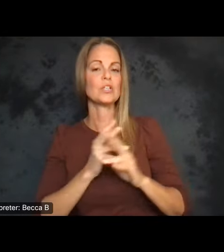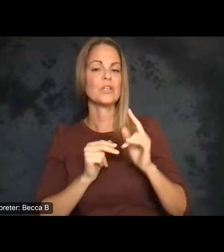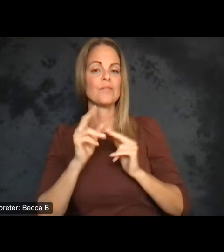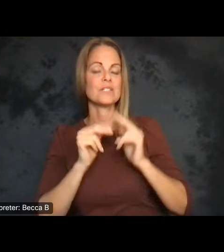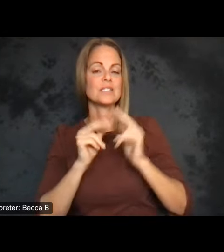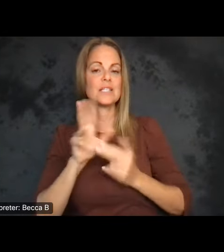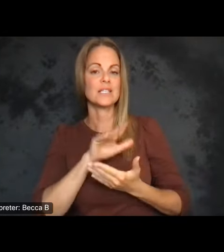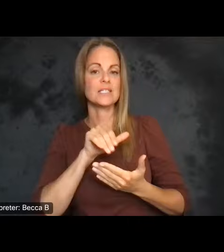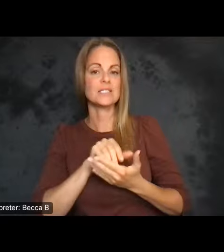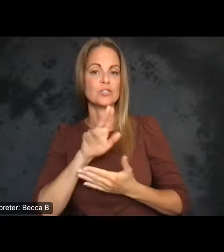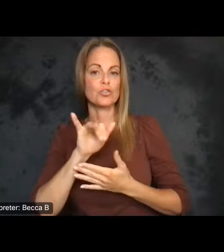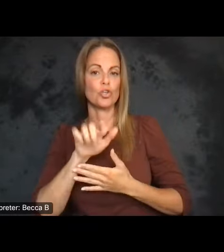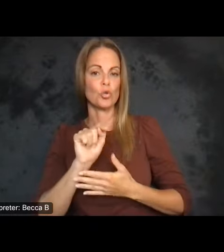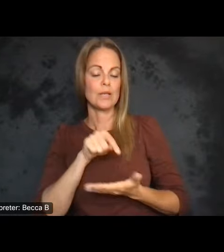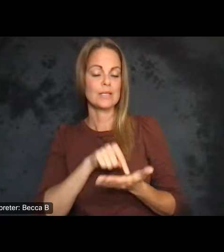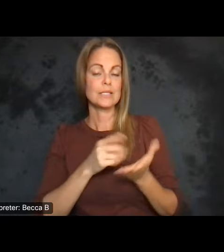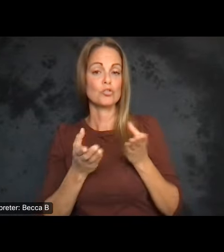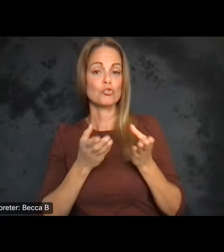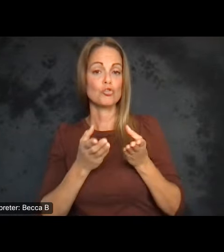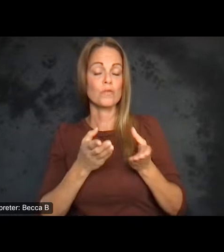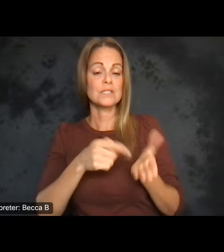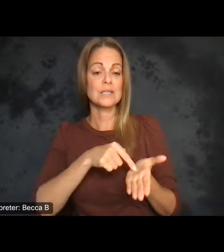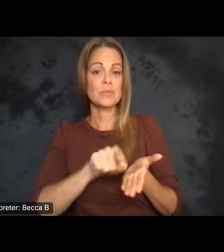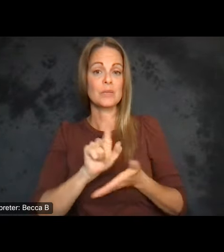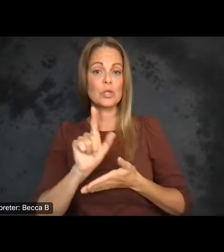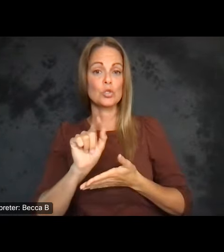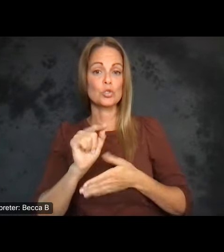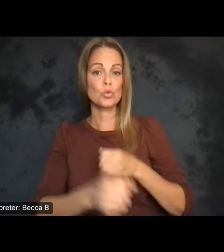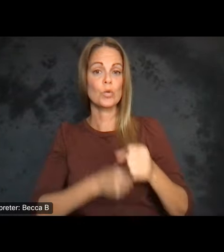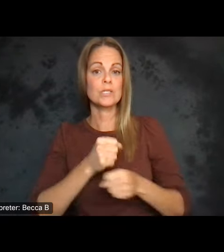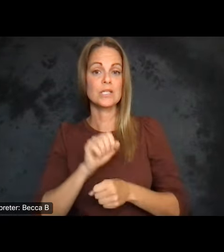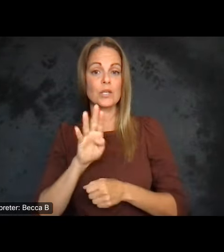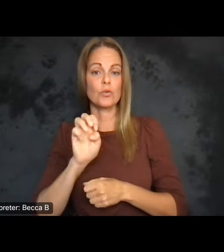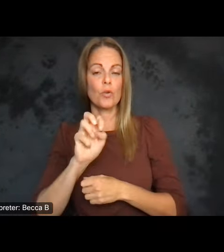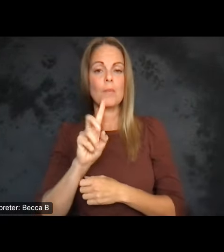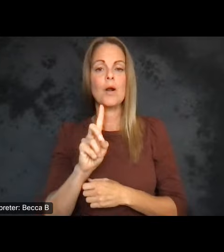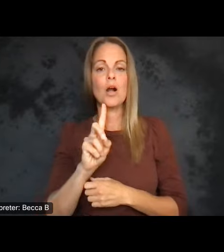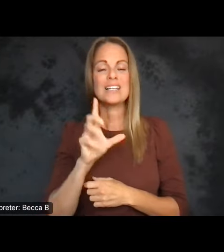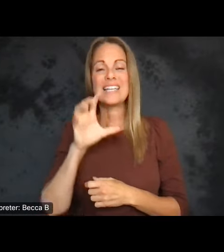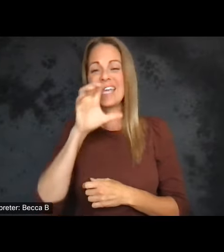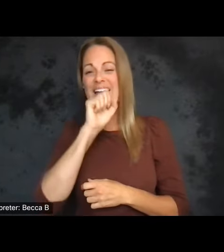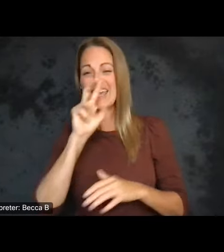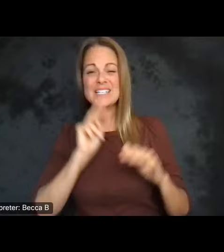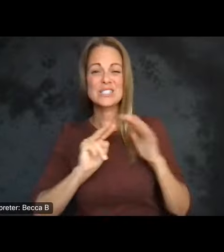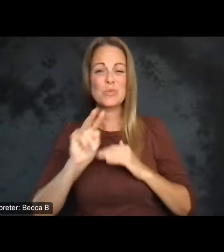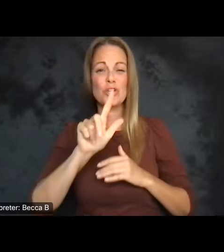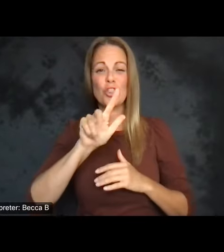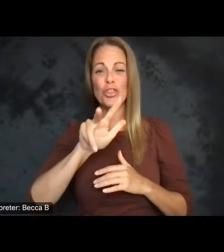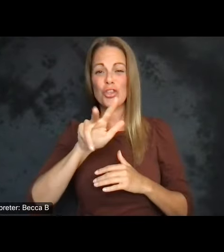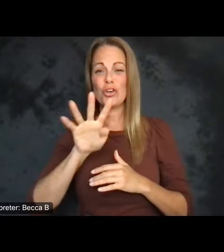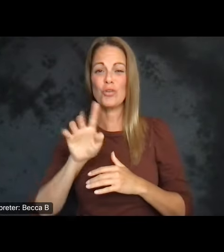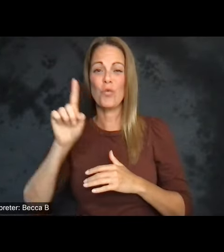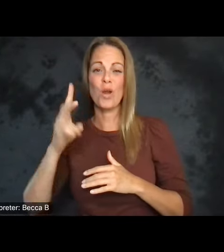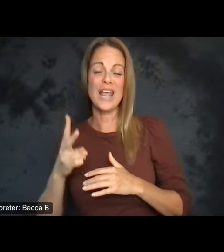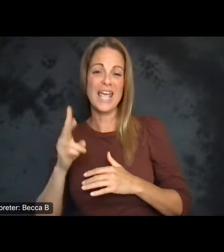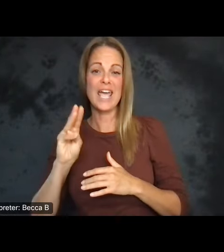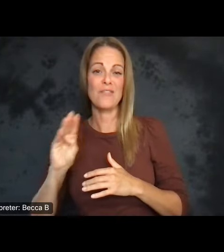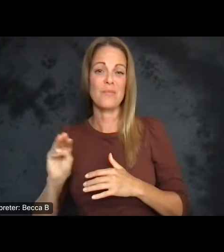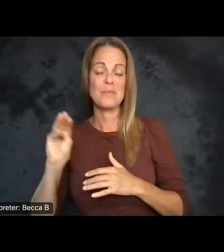service payments will be a 20-year bond estimated at $34.5 million annually. That's roughly $700